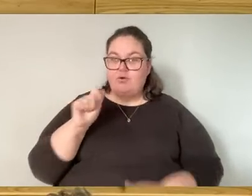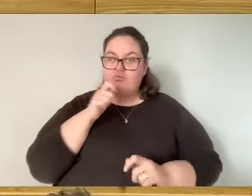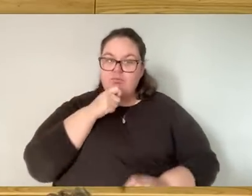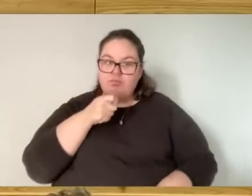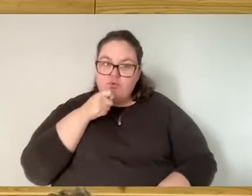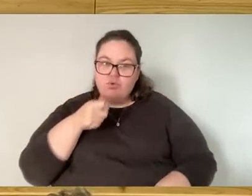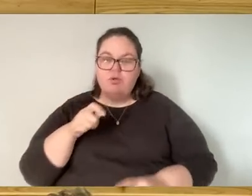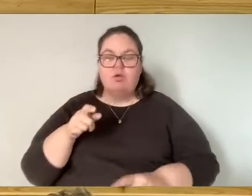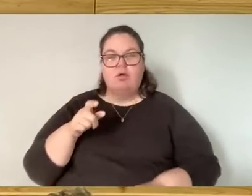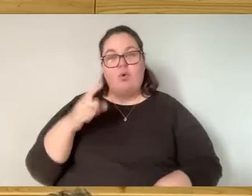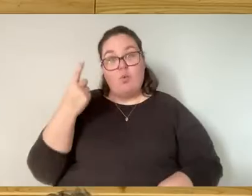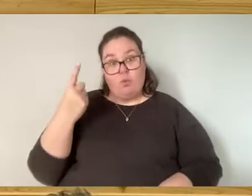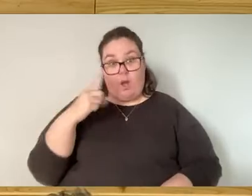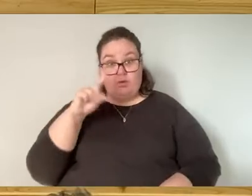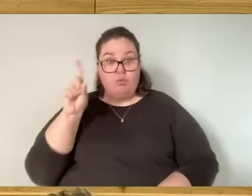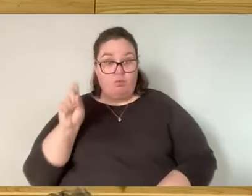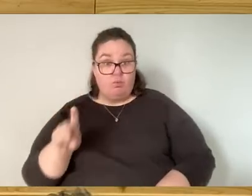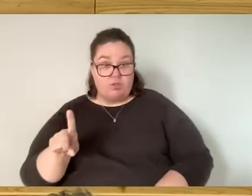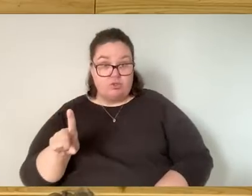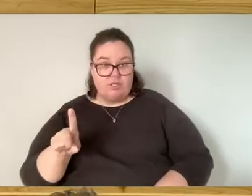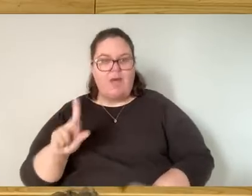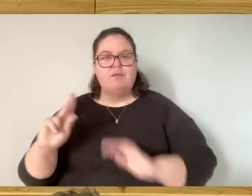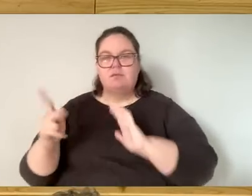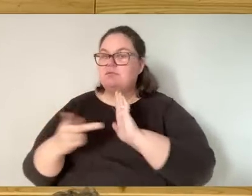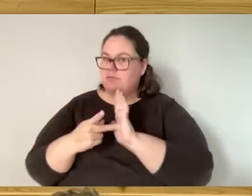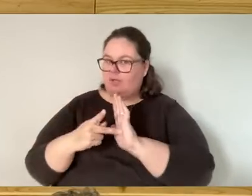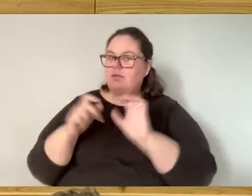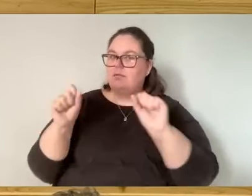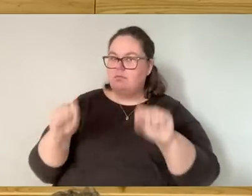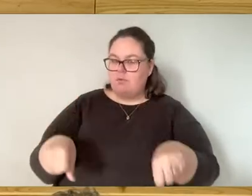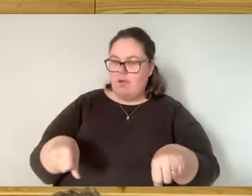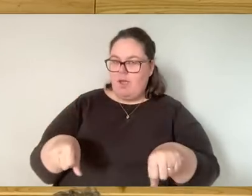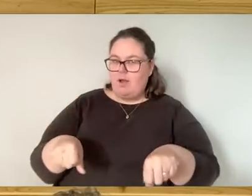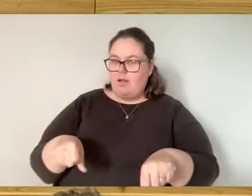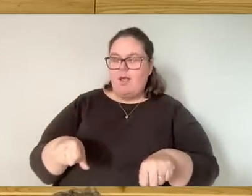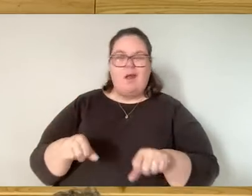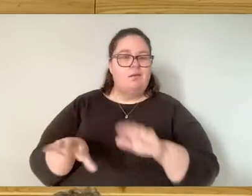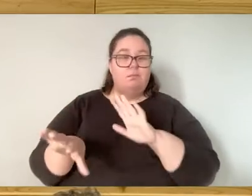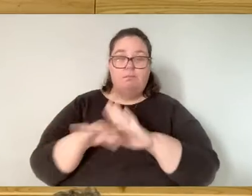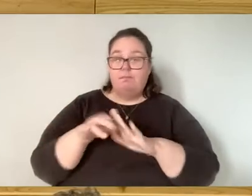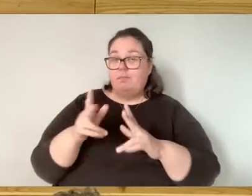follow-up. You have the right to pose your question in the official language of your choice.